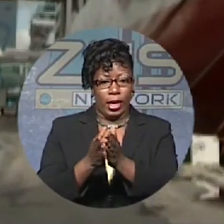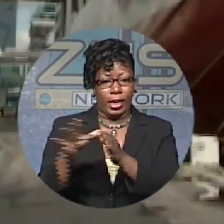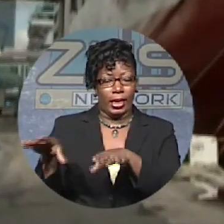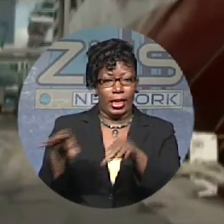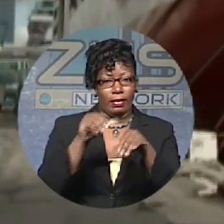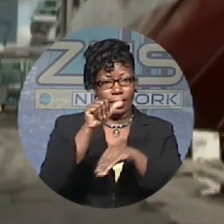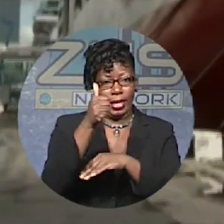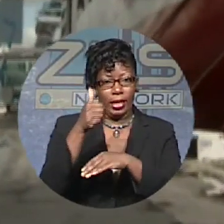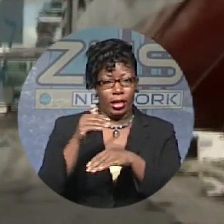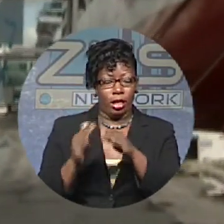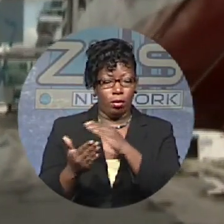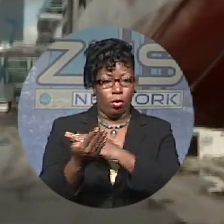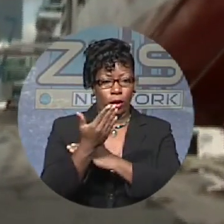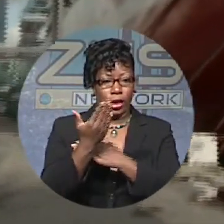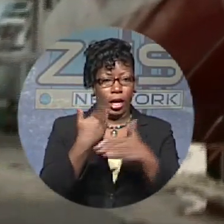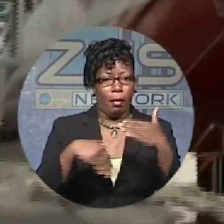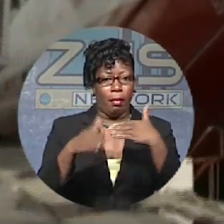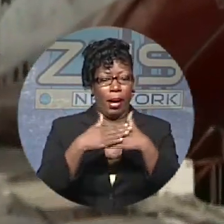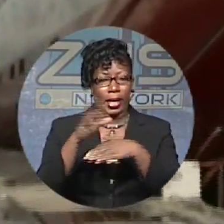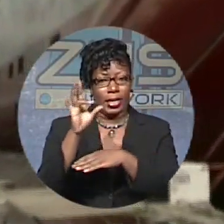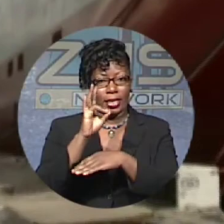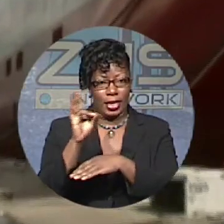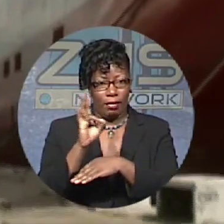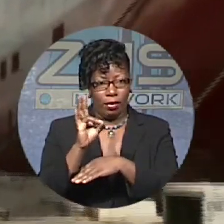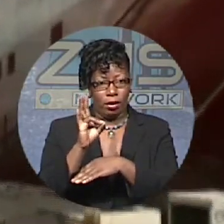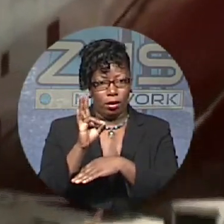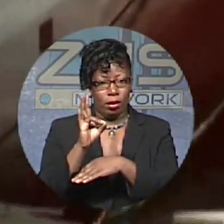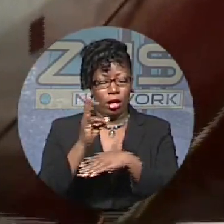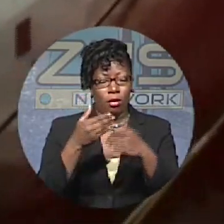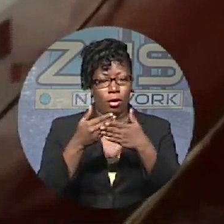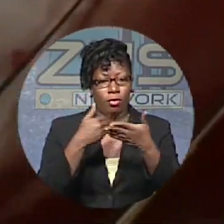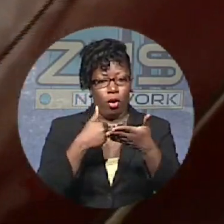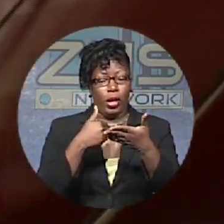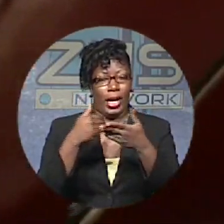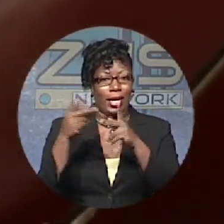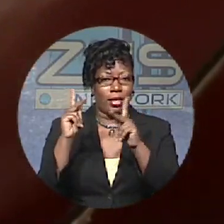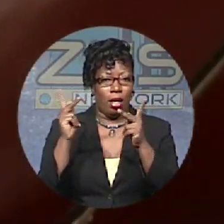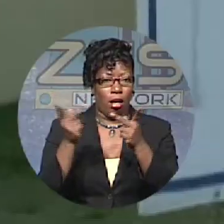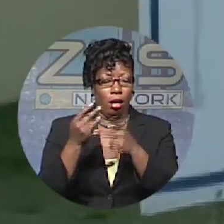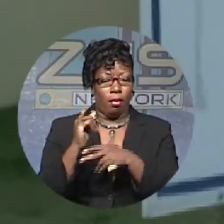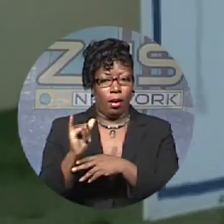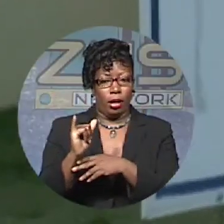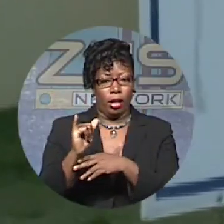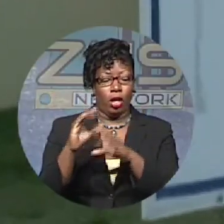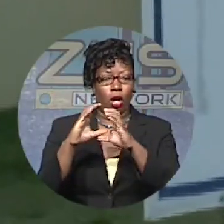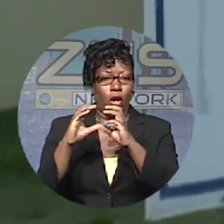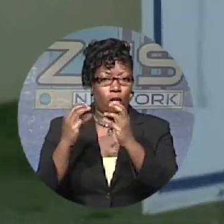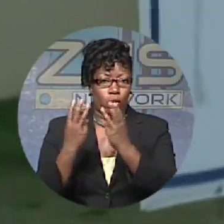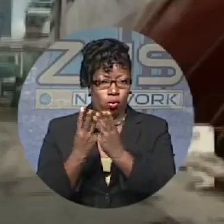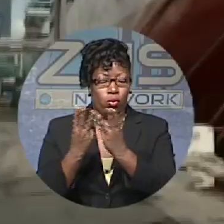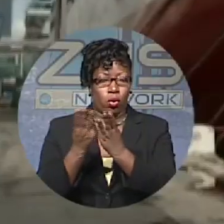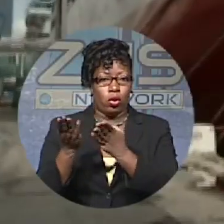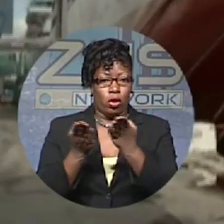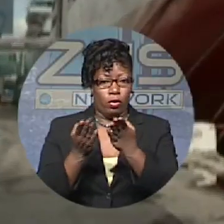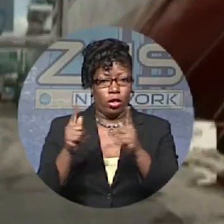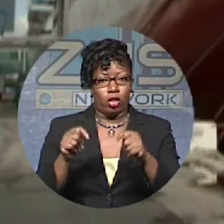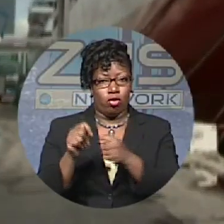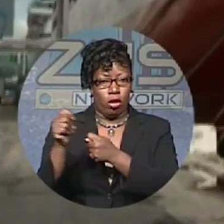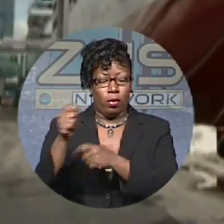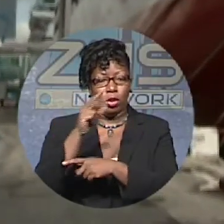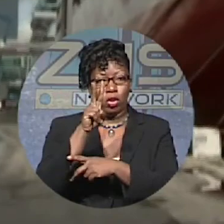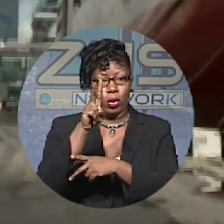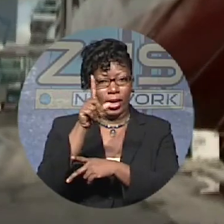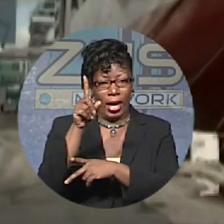10 a.m. and return at 7 p.m. before launching its party cruise service in early August. The trip takes about